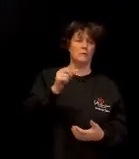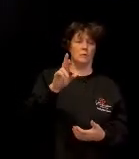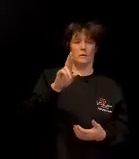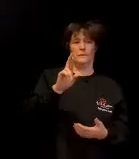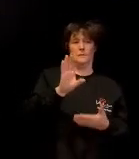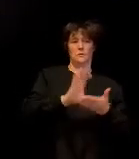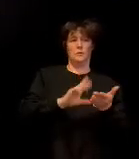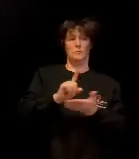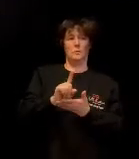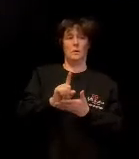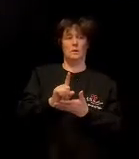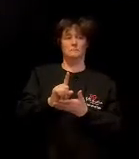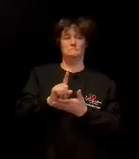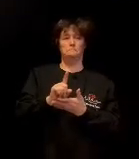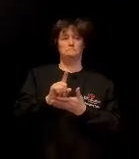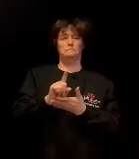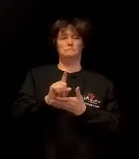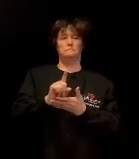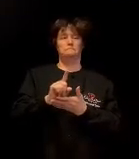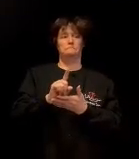1. We'll wind this thing down.